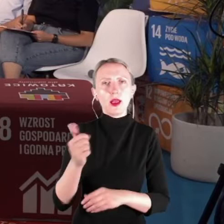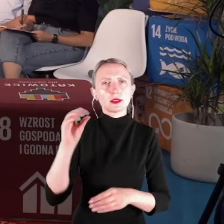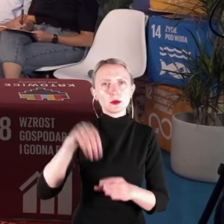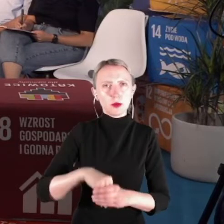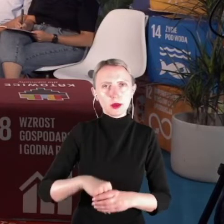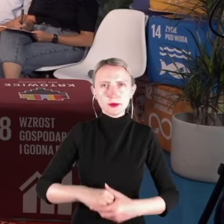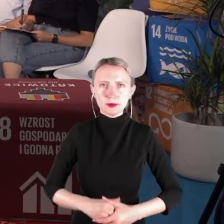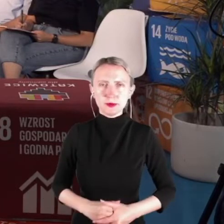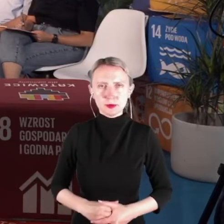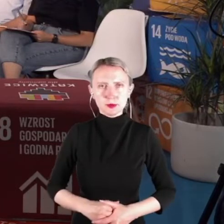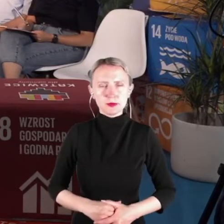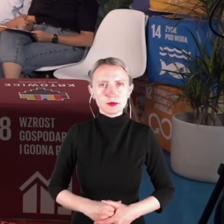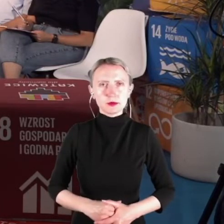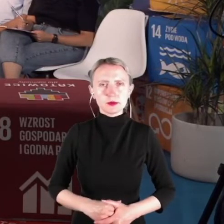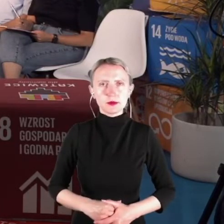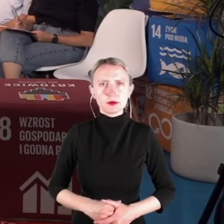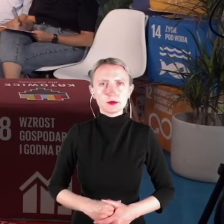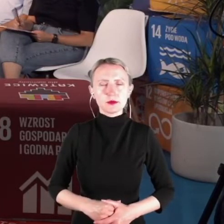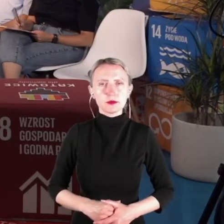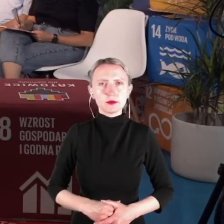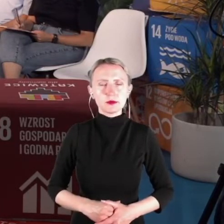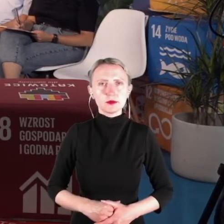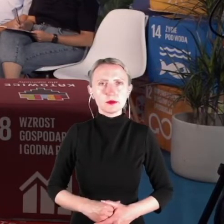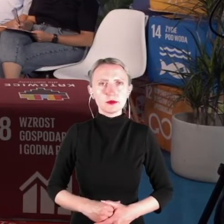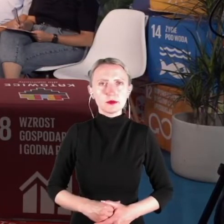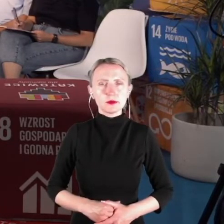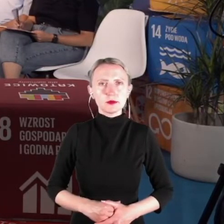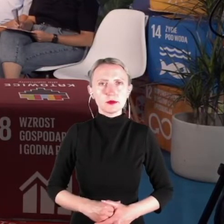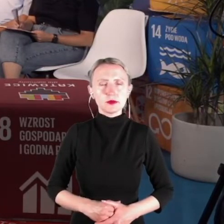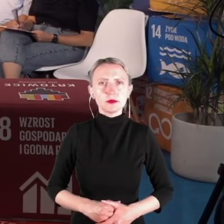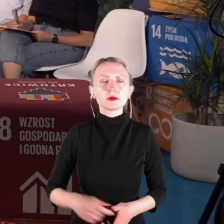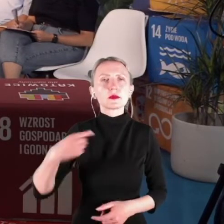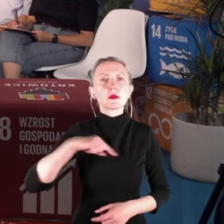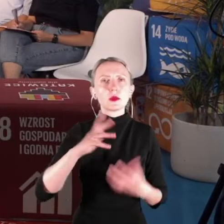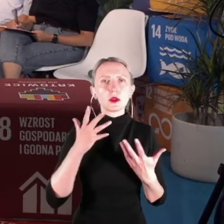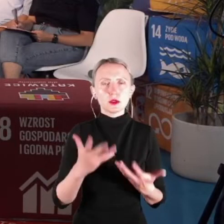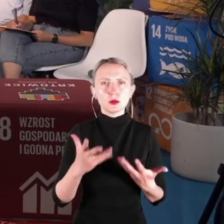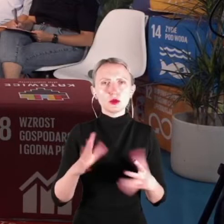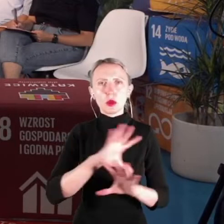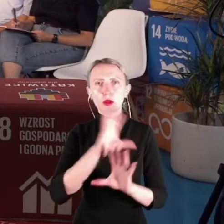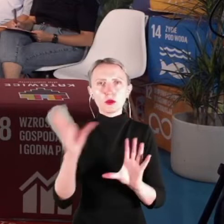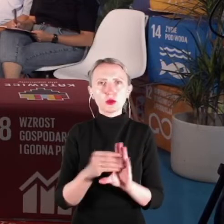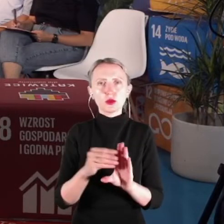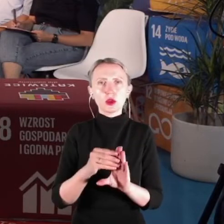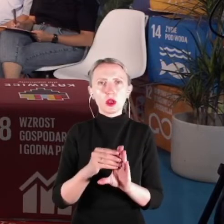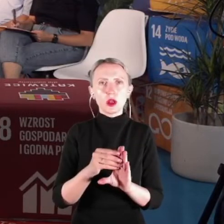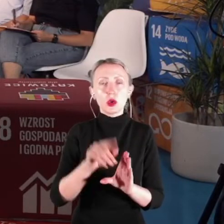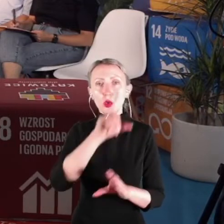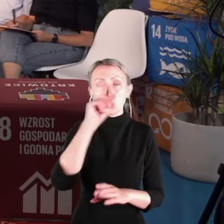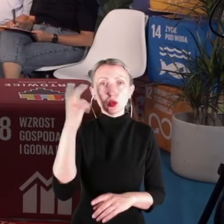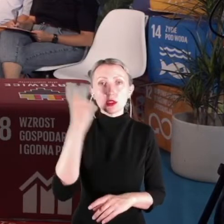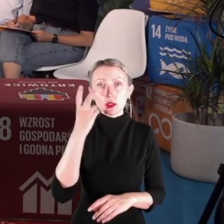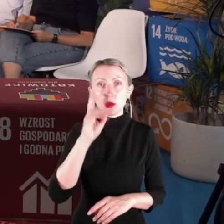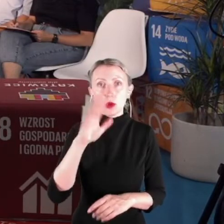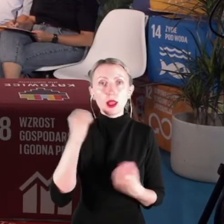somehow an anchor of our work, that were bringing all those players that I just mentioned. This is just a picture from one of them